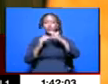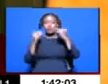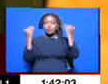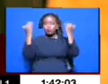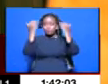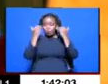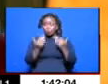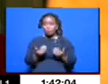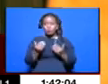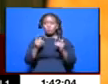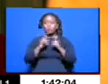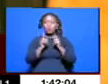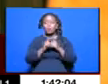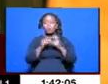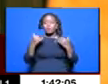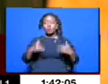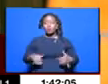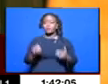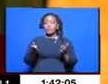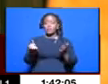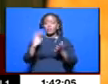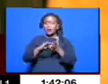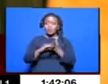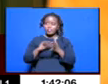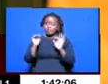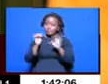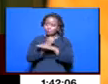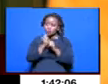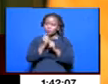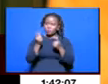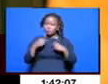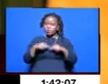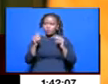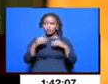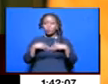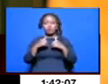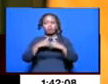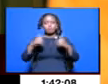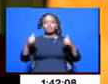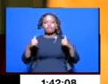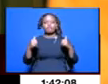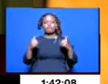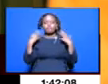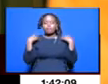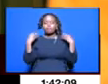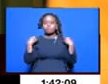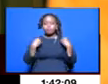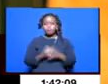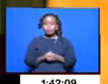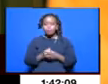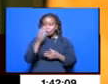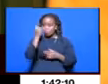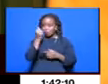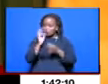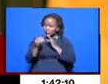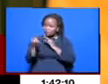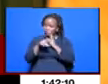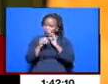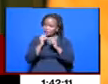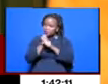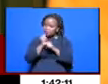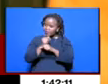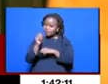of person to engage in abstract exercises. Because if we did that, then we would be